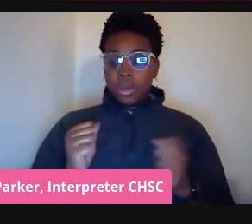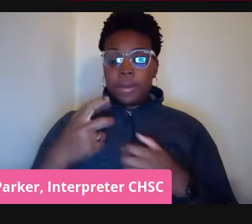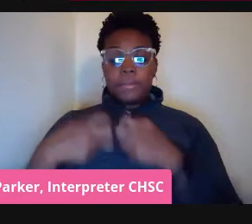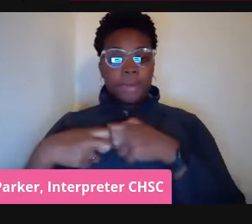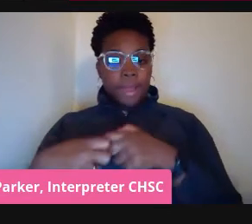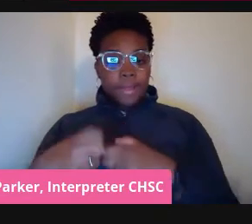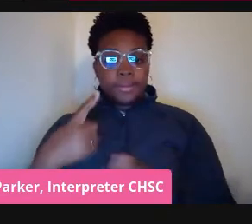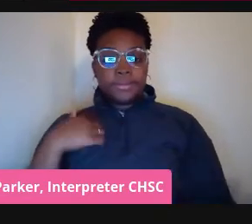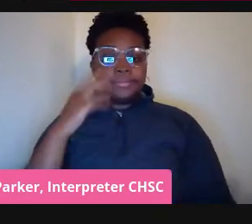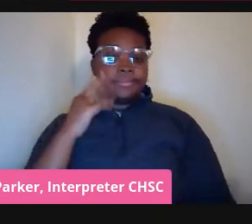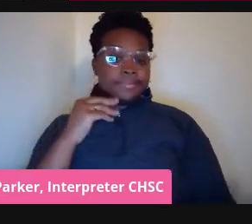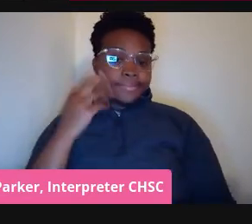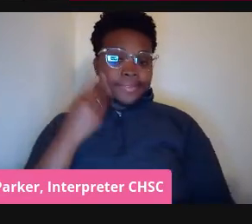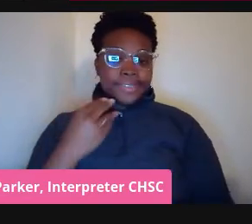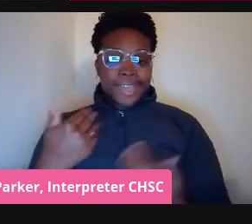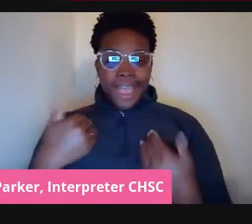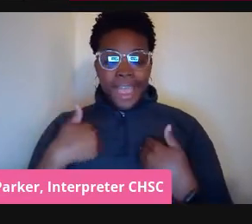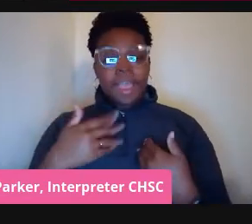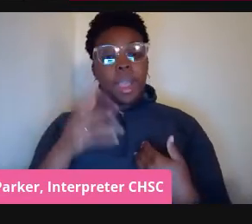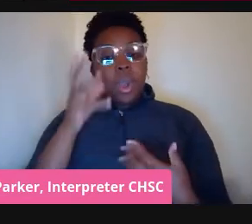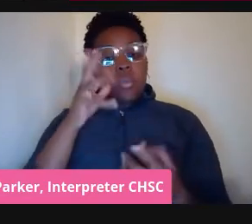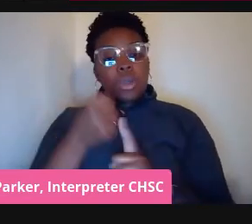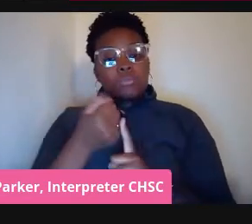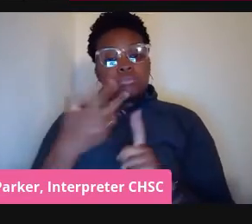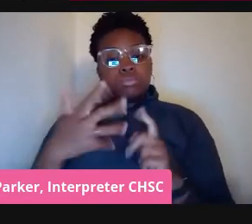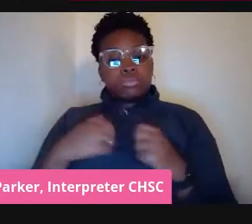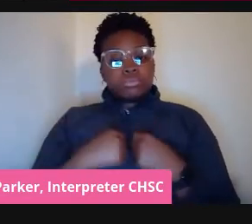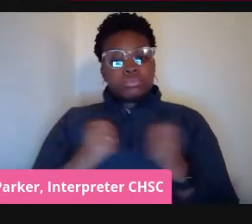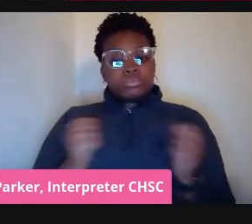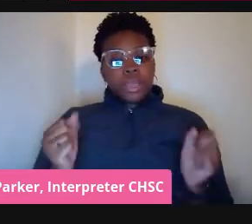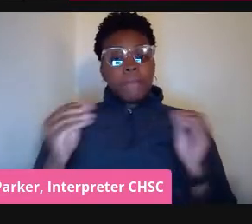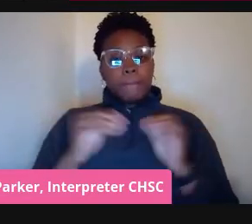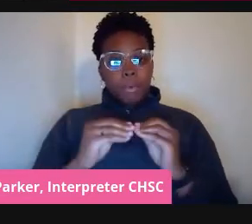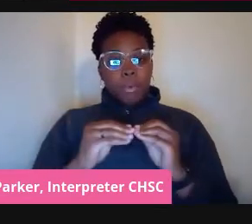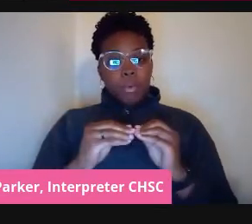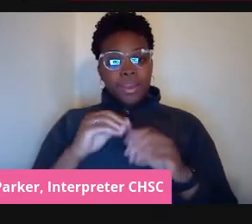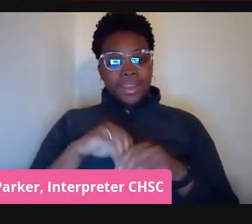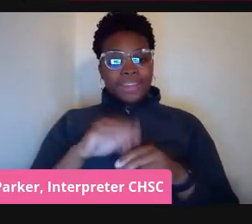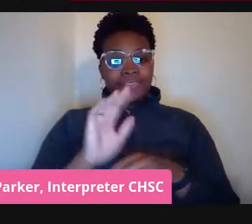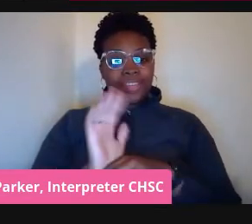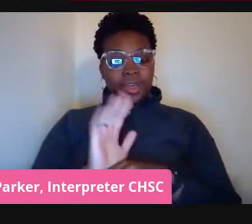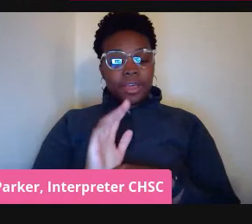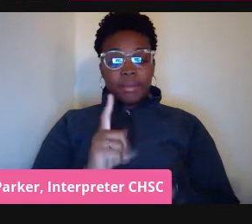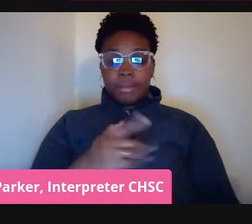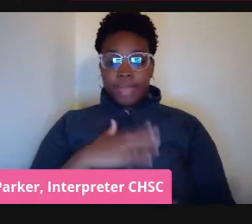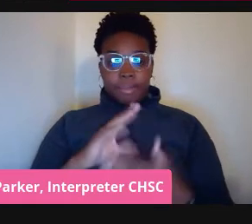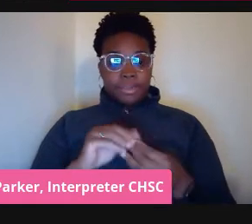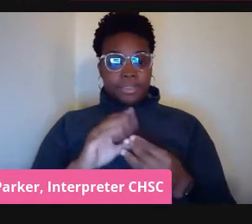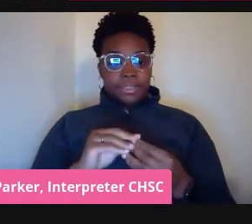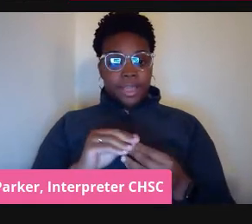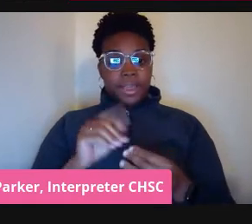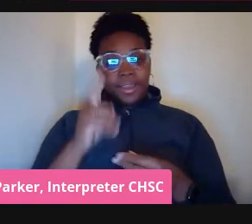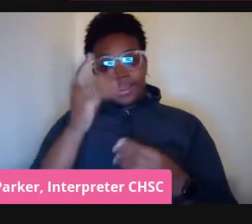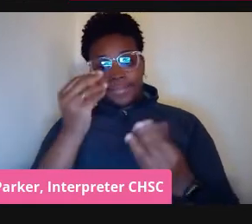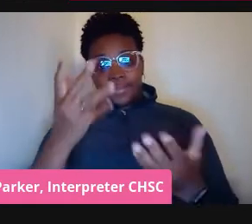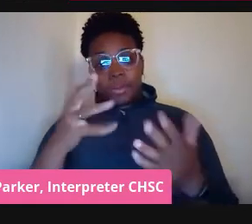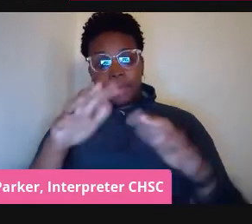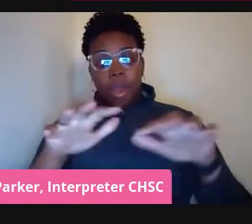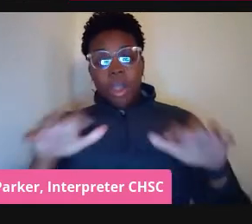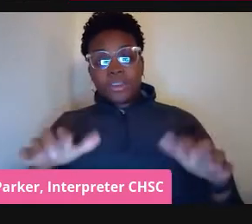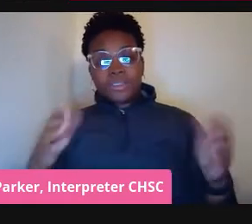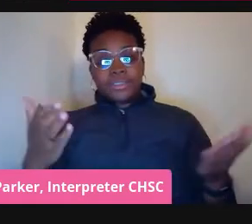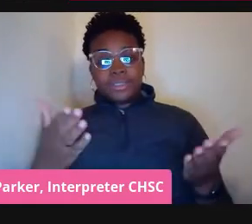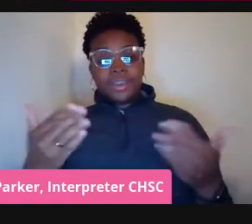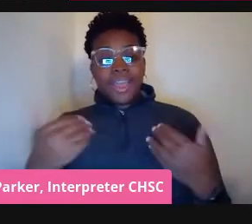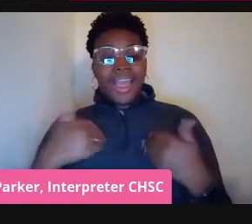had, which I will unveil more of that in the film. But I'm happy just to say, you know, to let this audience know, you know, having